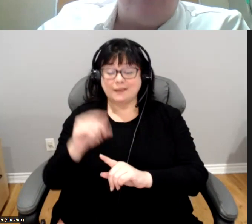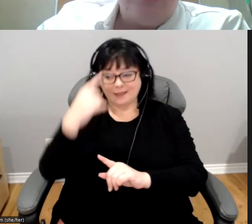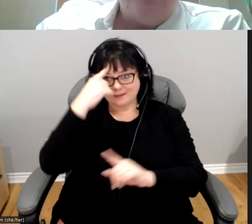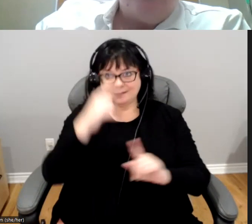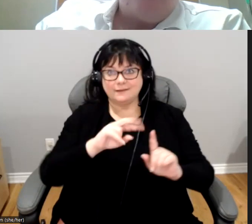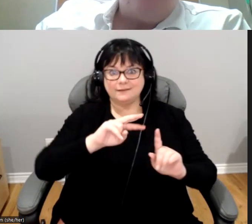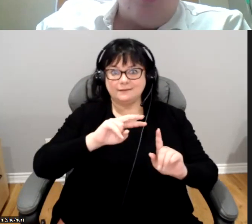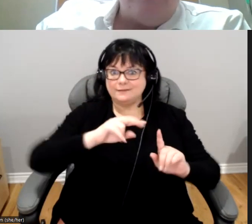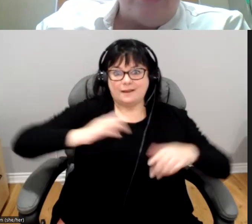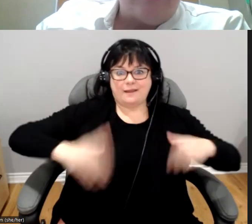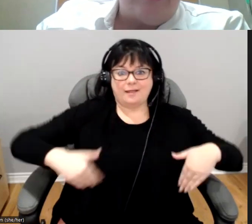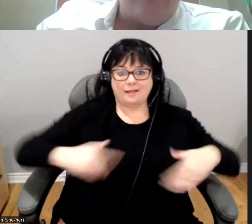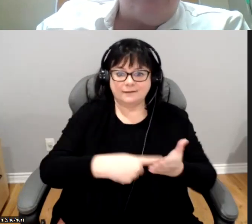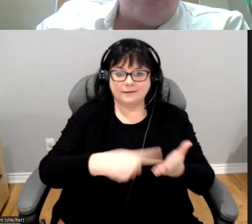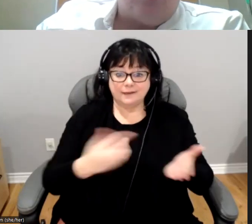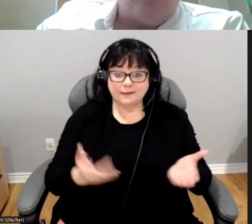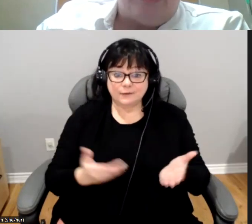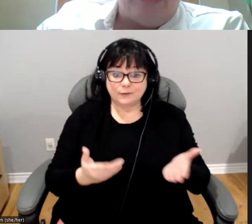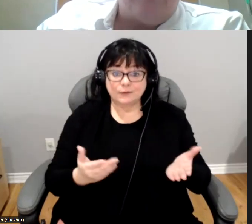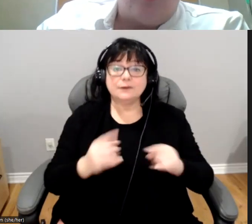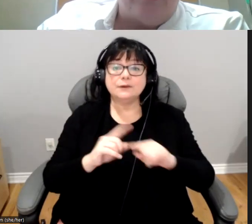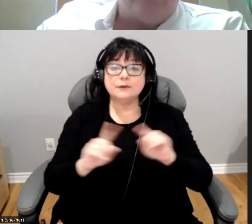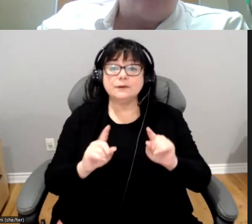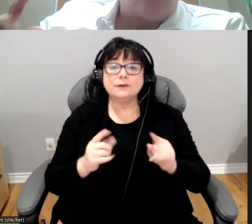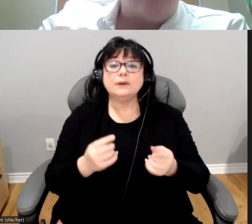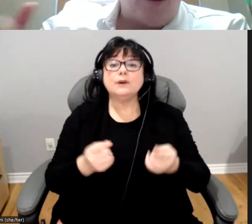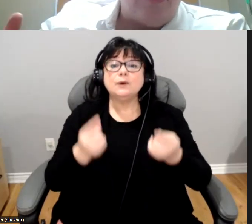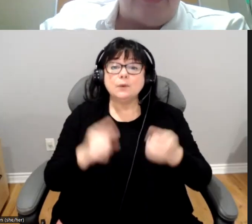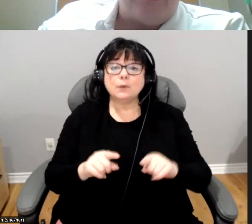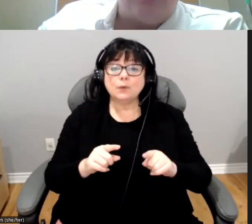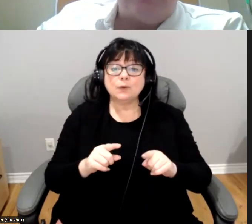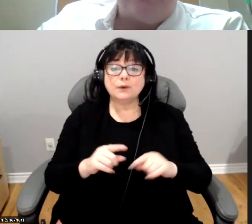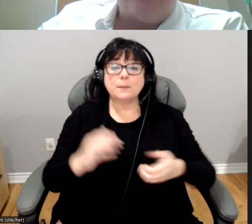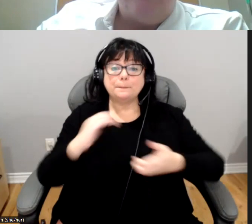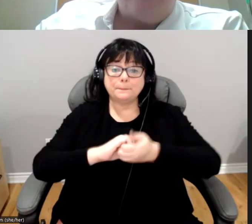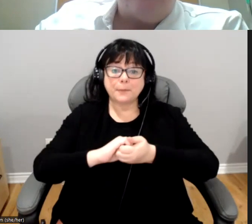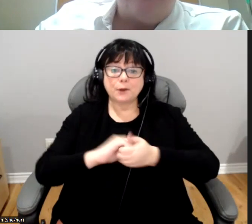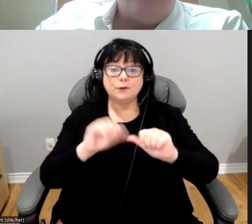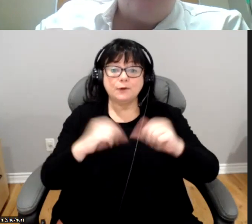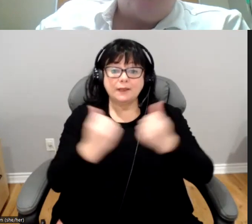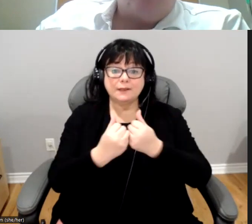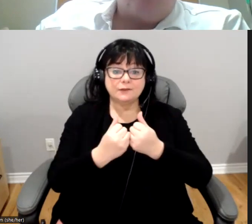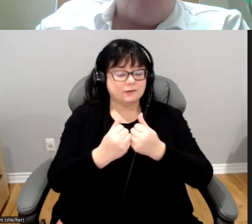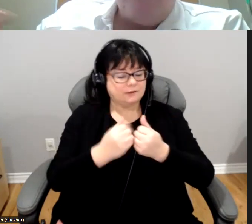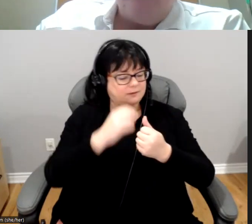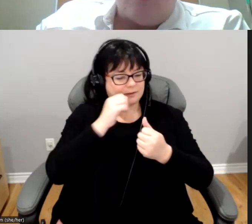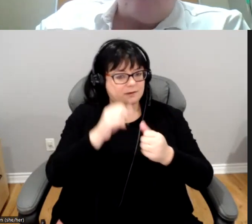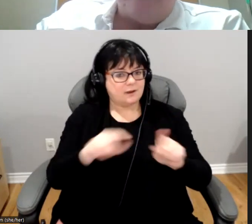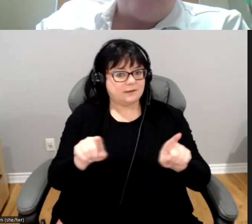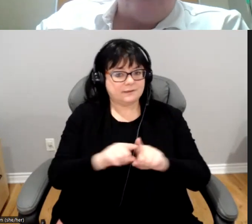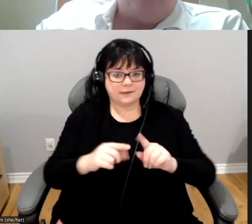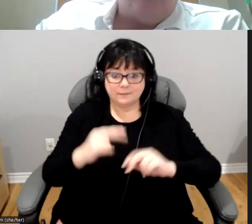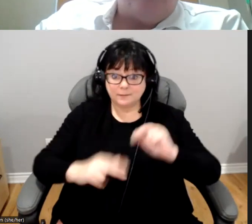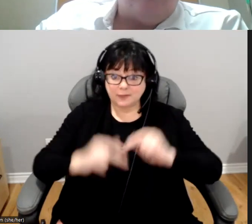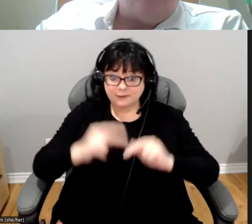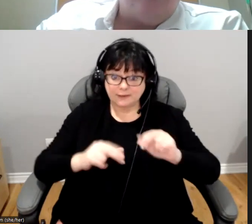talk about not necessarily being co-located with one of your partner agencies, is that often what